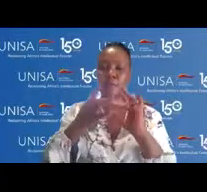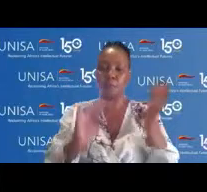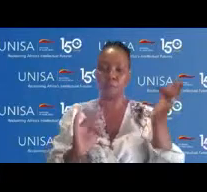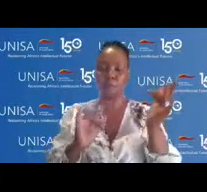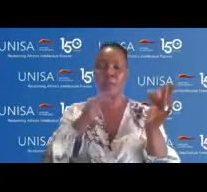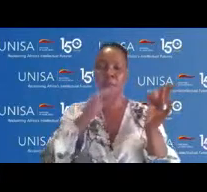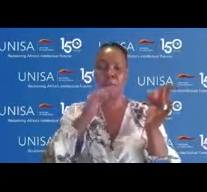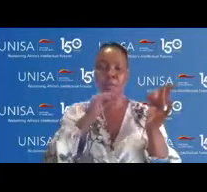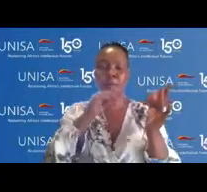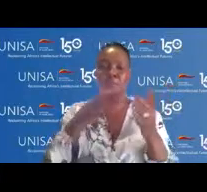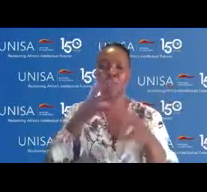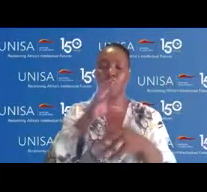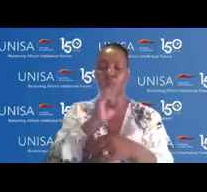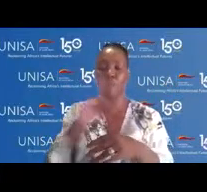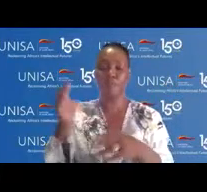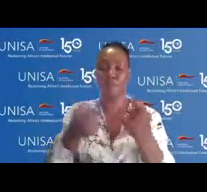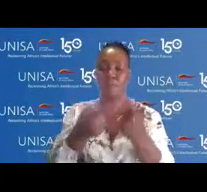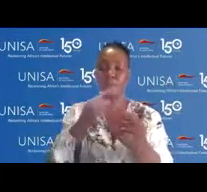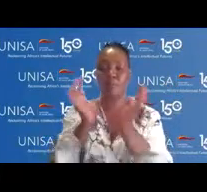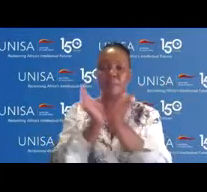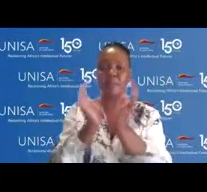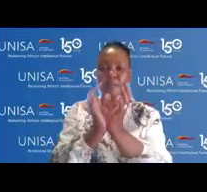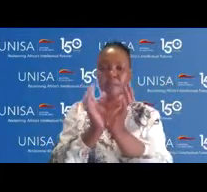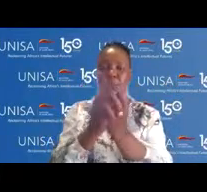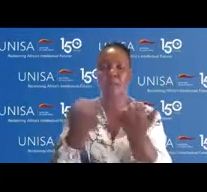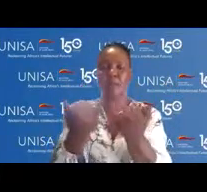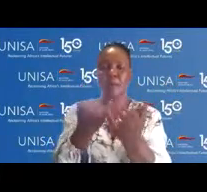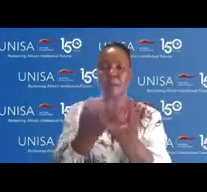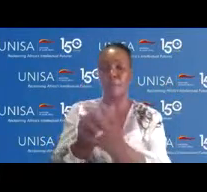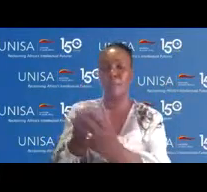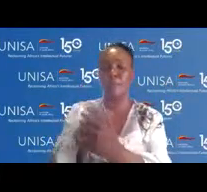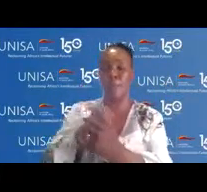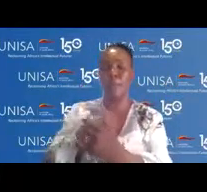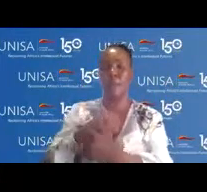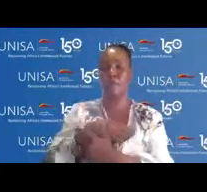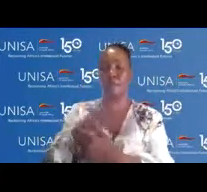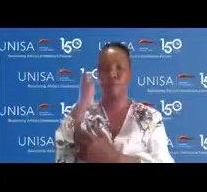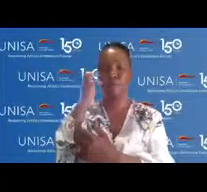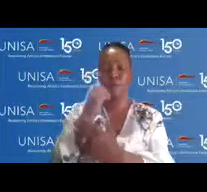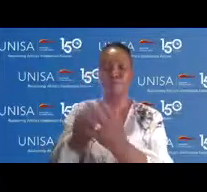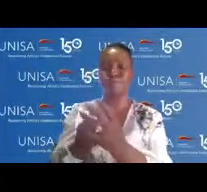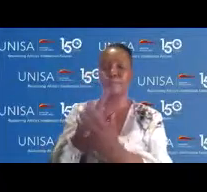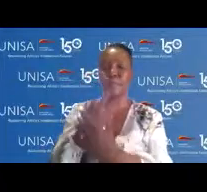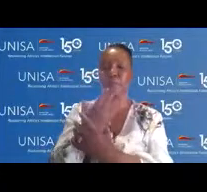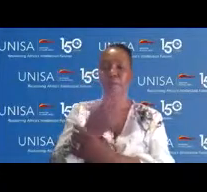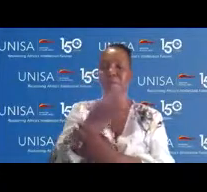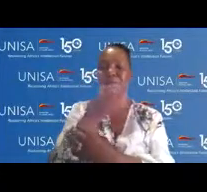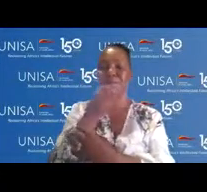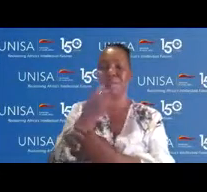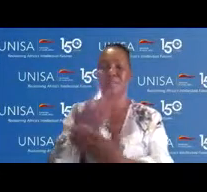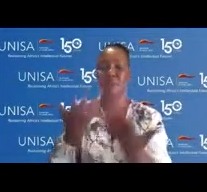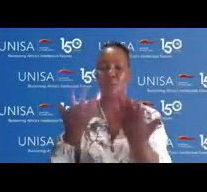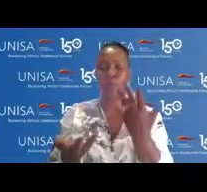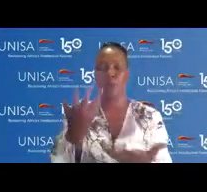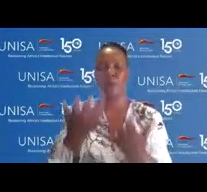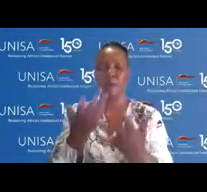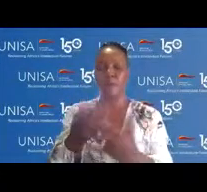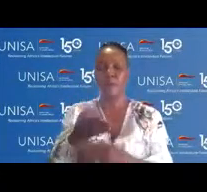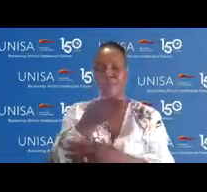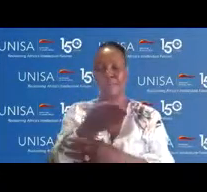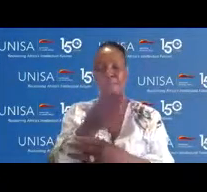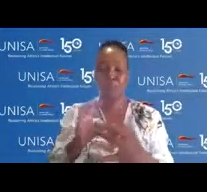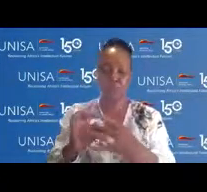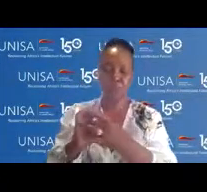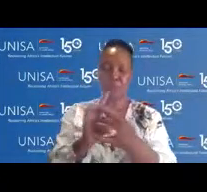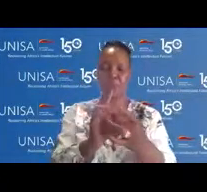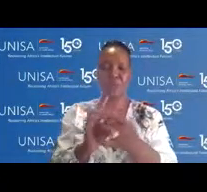you'll see my phone is going to pop up here, indicating that are now available to connect. I've got so many people around me with Wi-Fi, so it